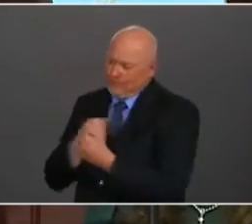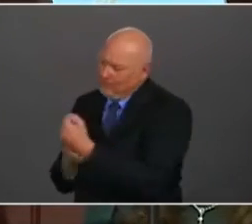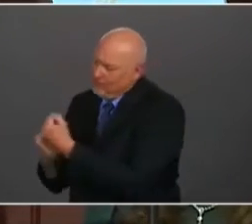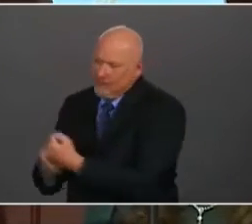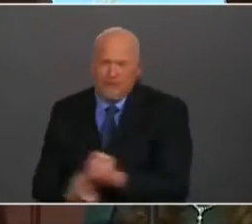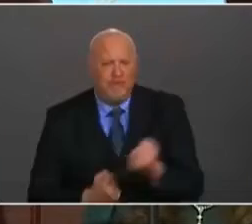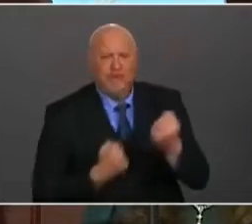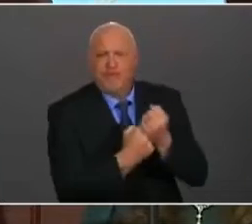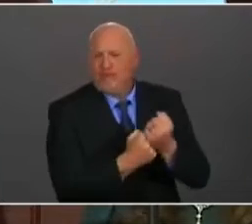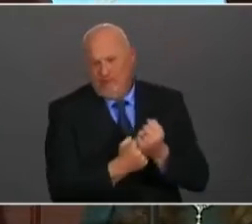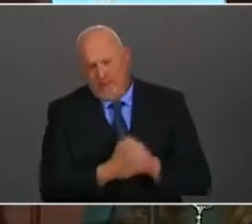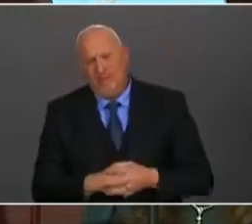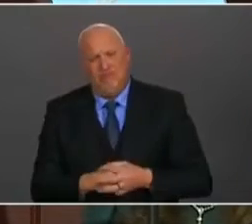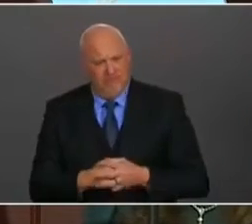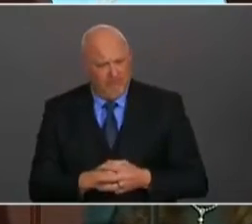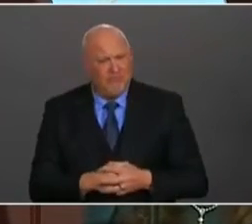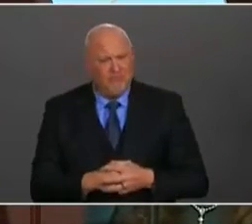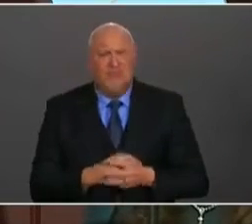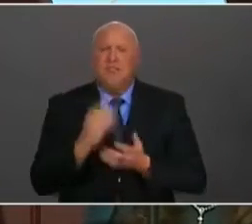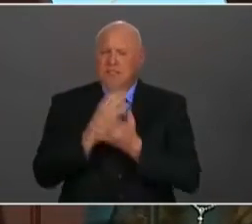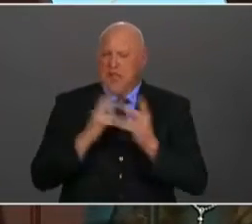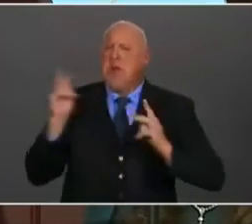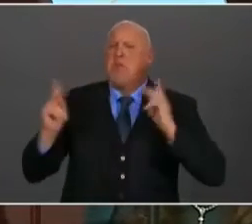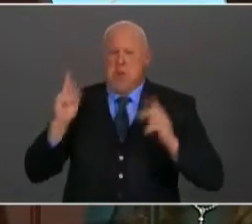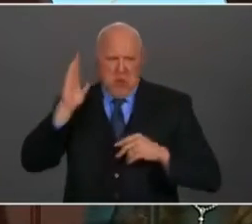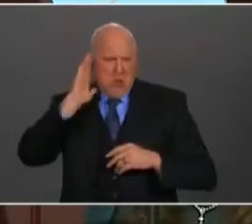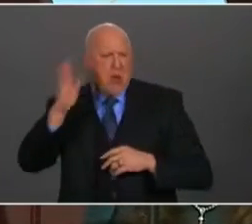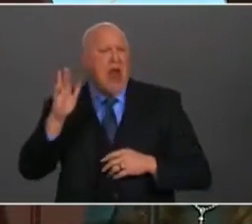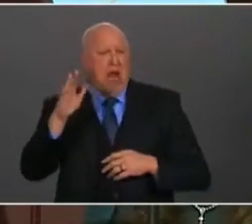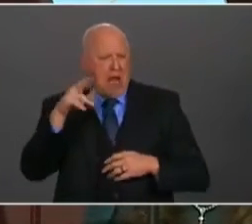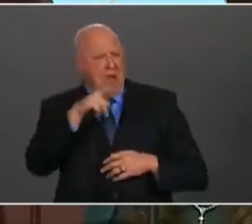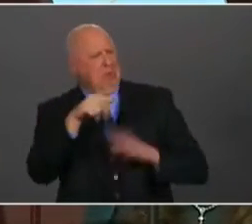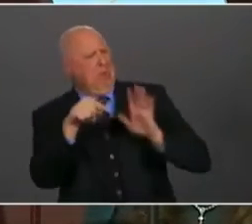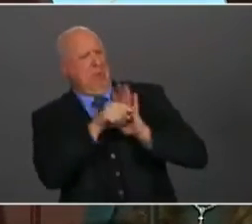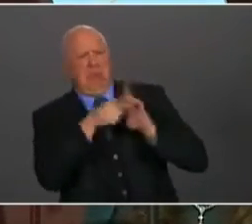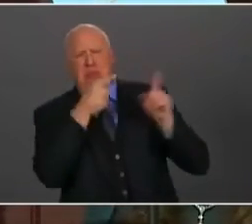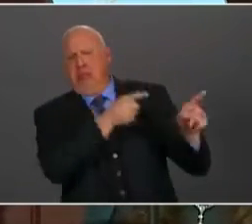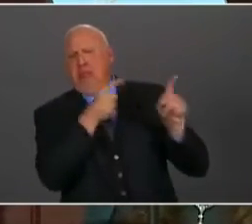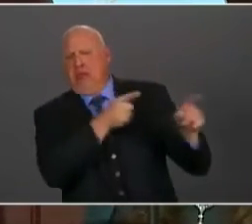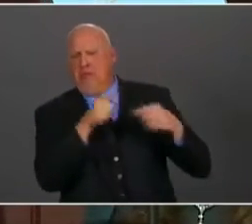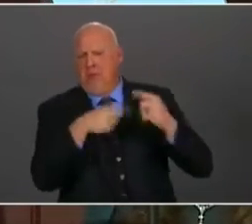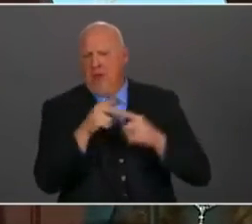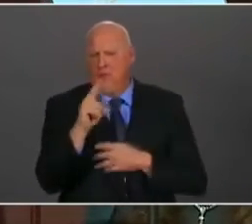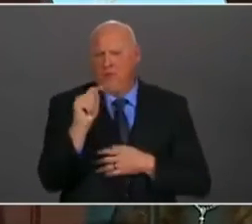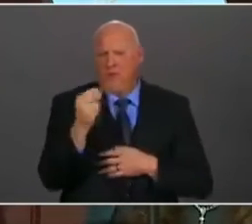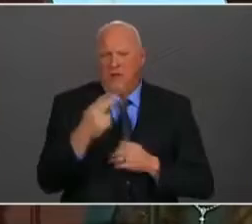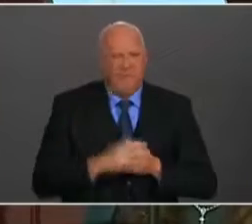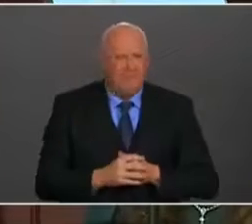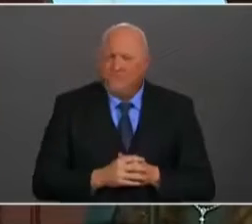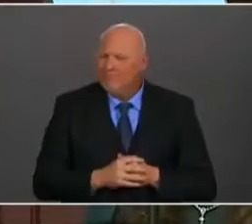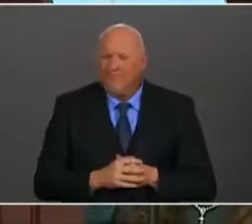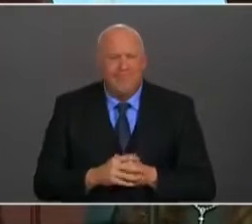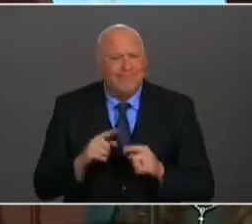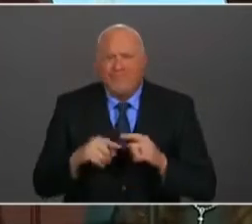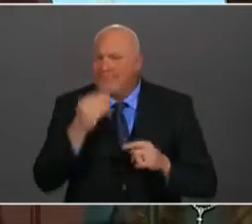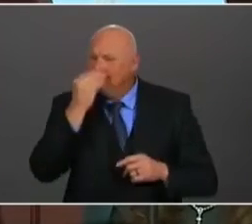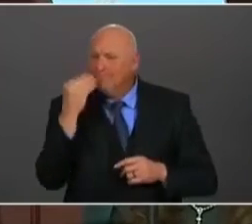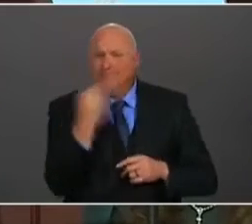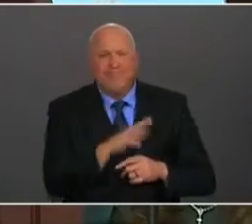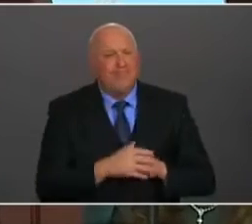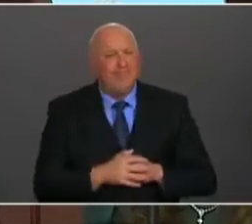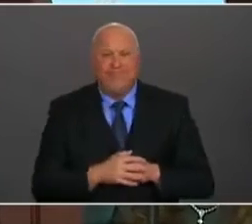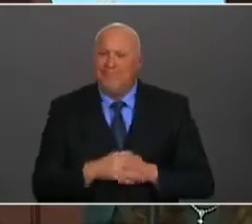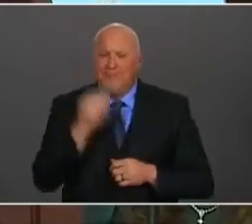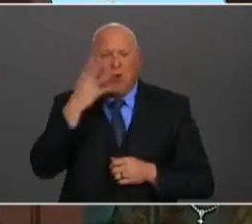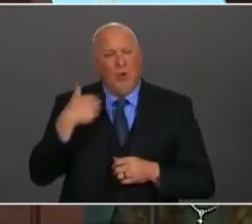way. Let's cheerfully and resolutely go about doing the people's work, the real work, the hard work